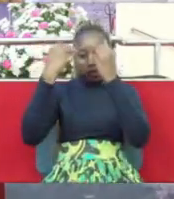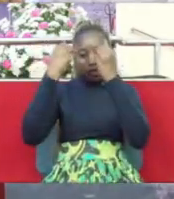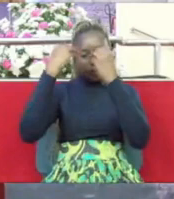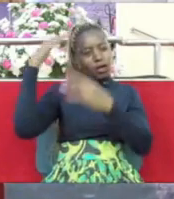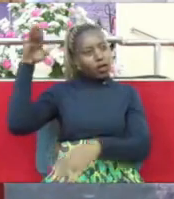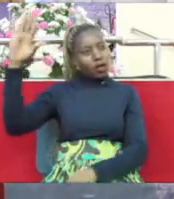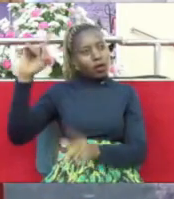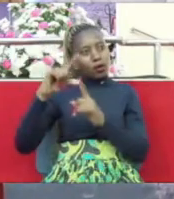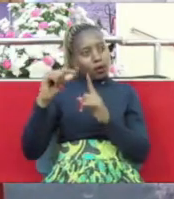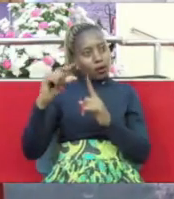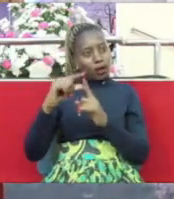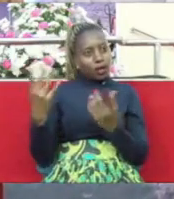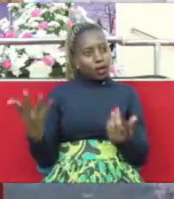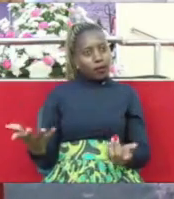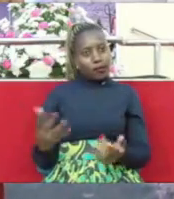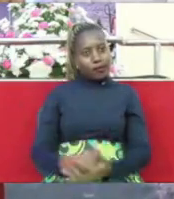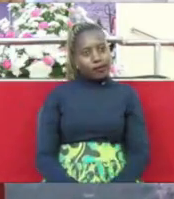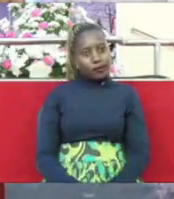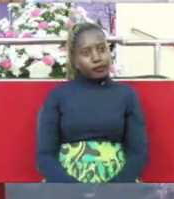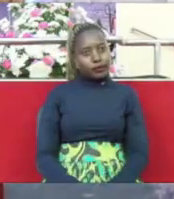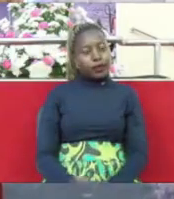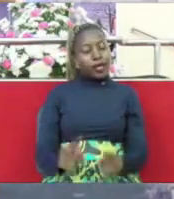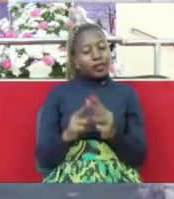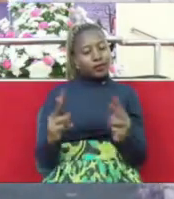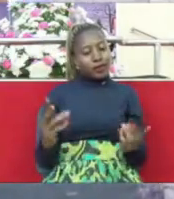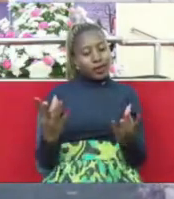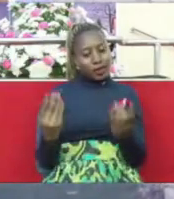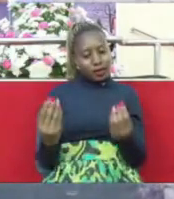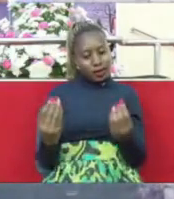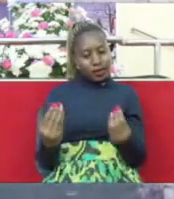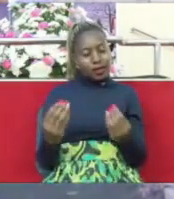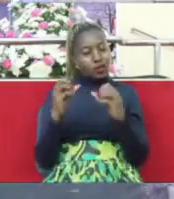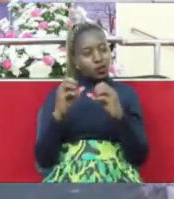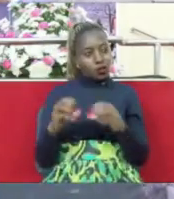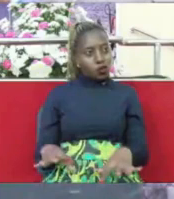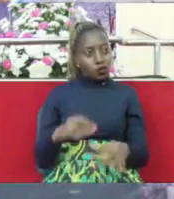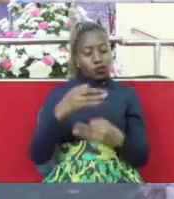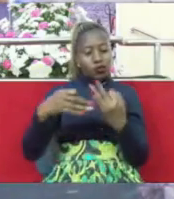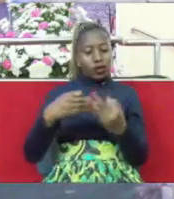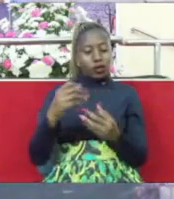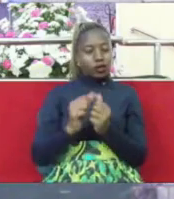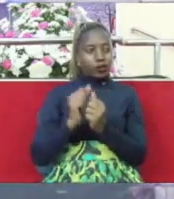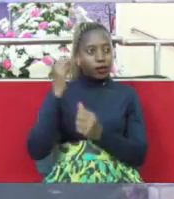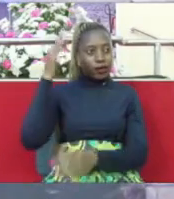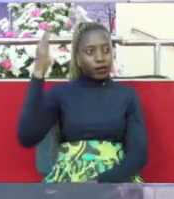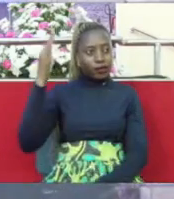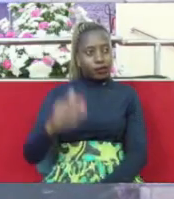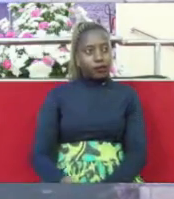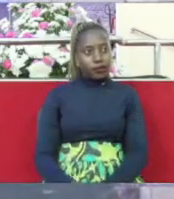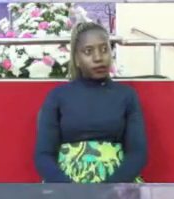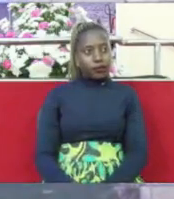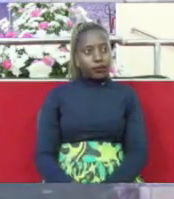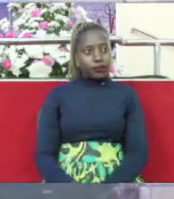kado nangu na ulijifunze neno lako? It's very easy to lose him, lose fellowship with him. Ni rahisi sana kupoteza ushirika